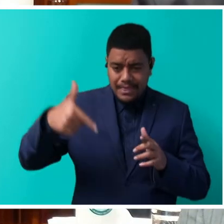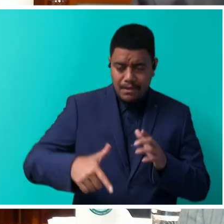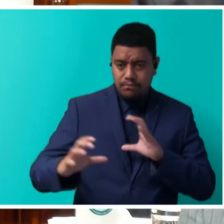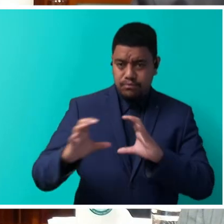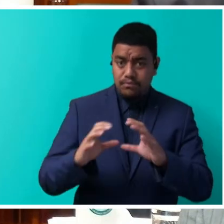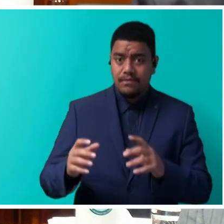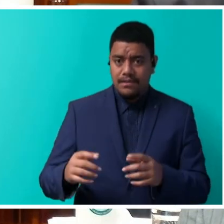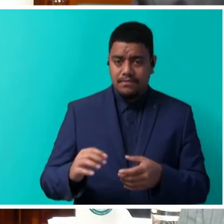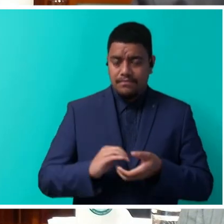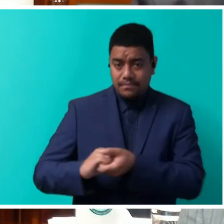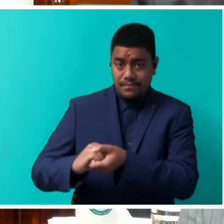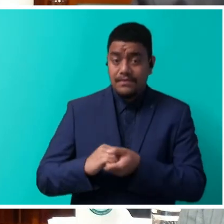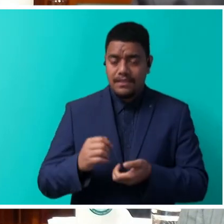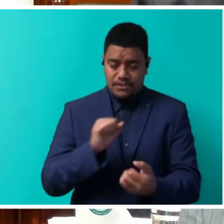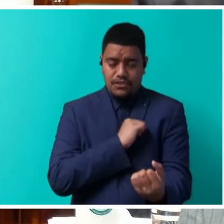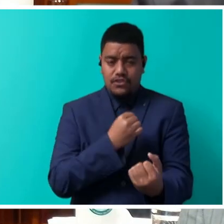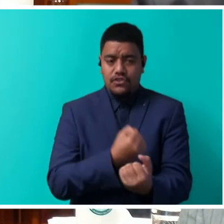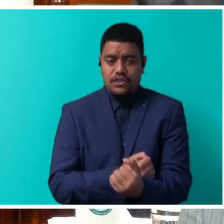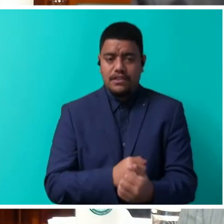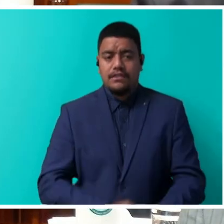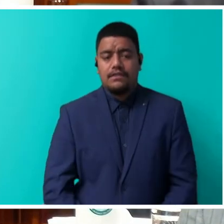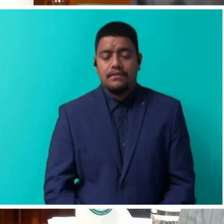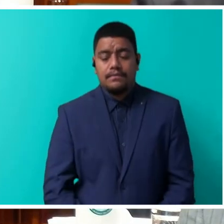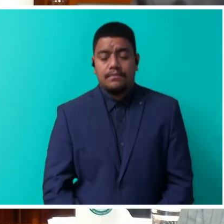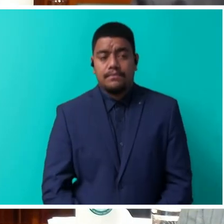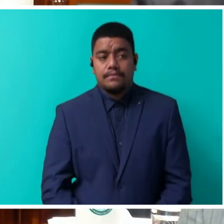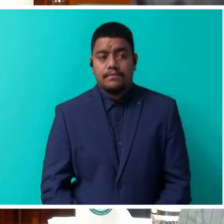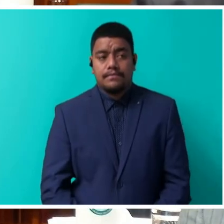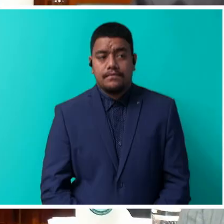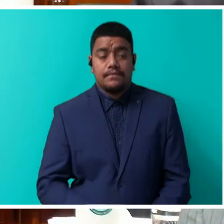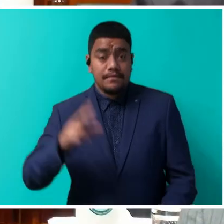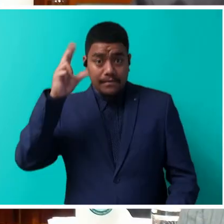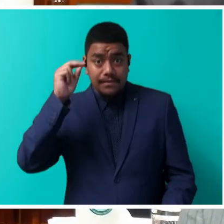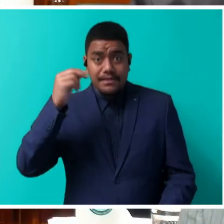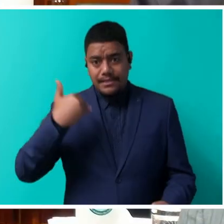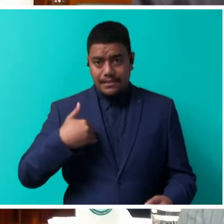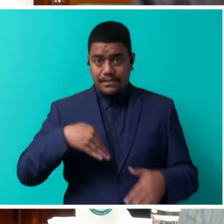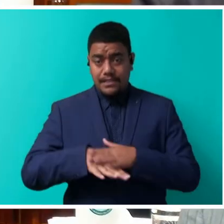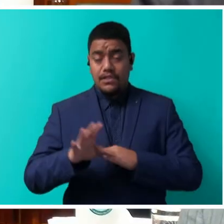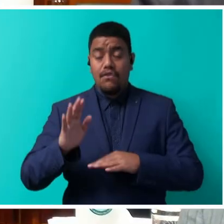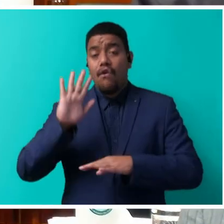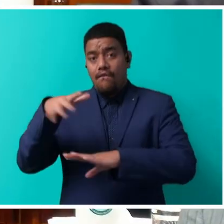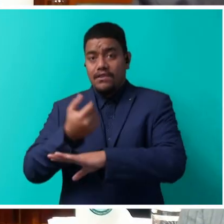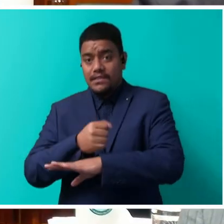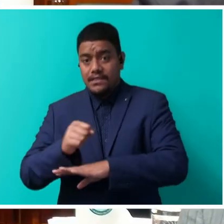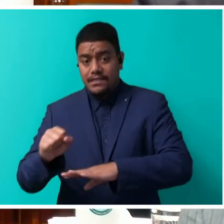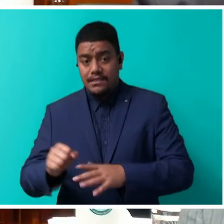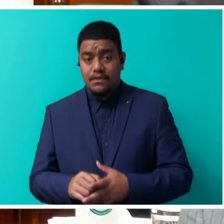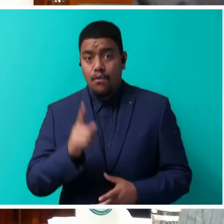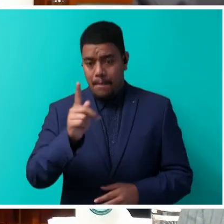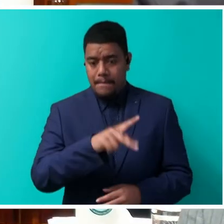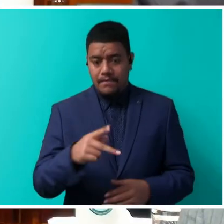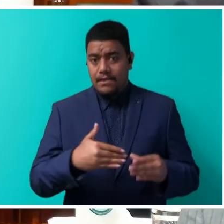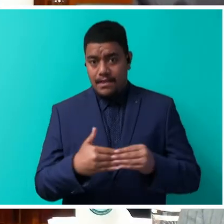cooperation, and strengthen service delivery to Fijians living overseas. As one Pacific leader had